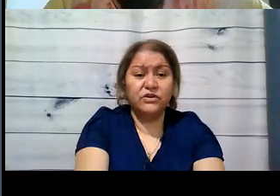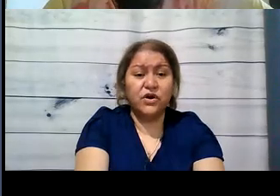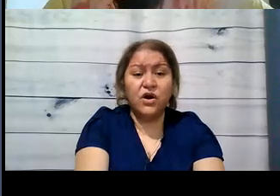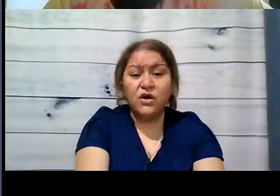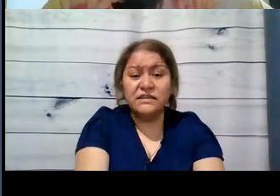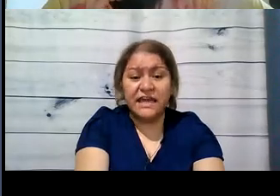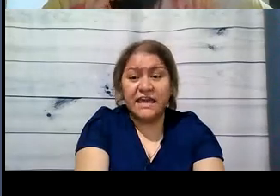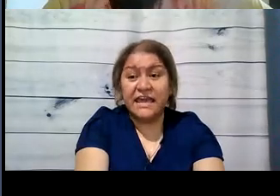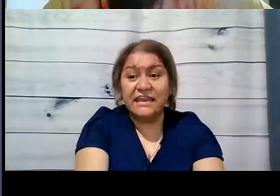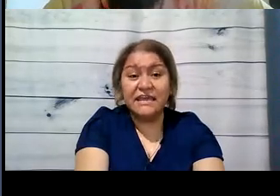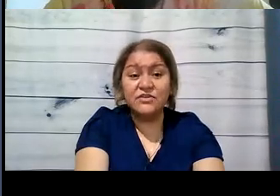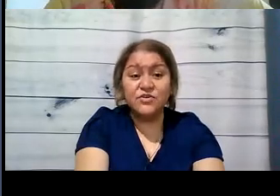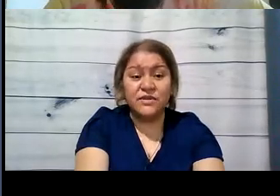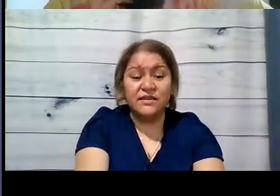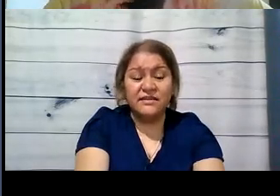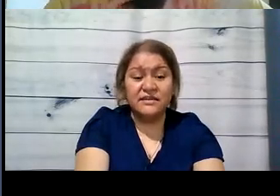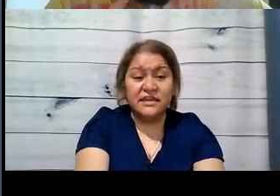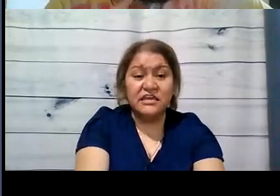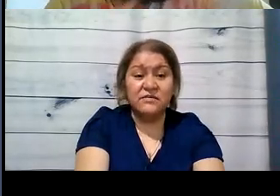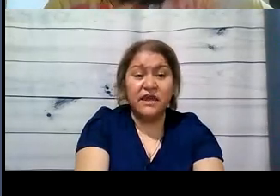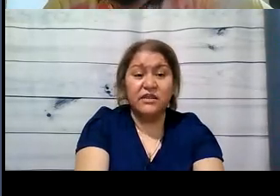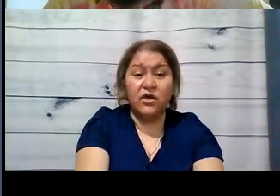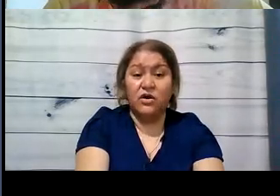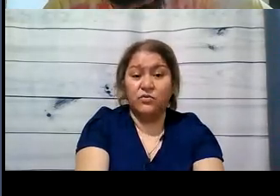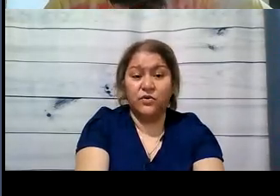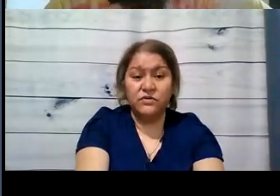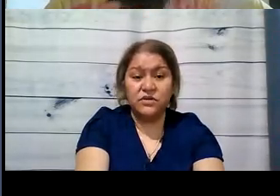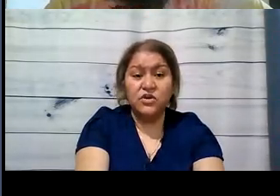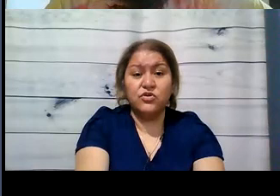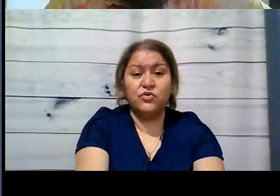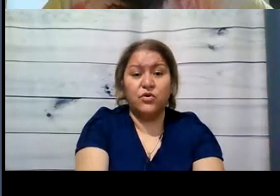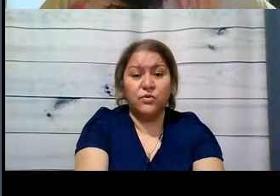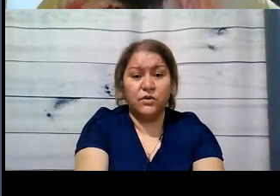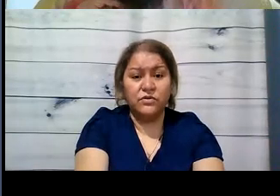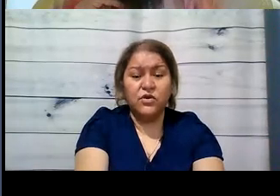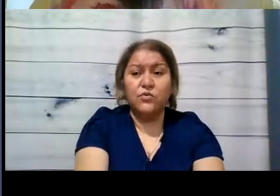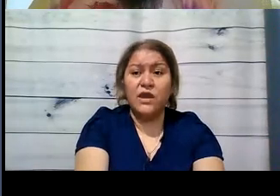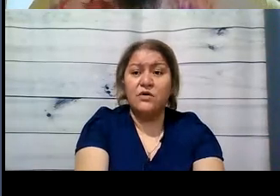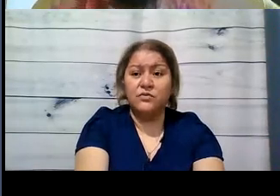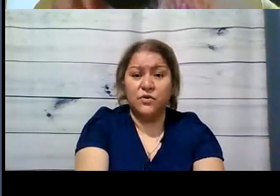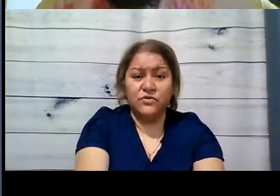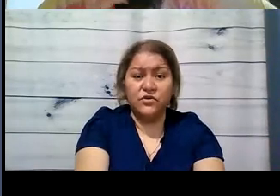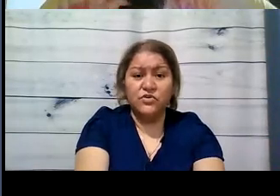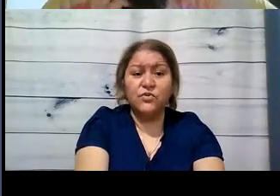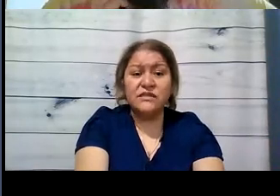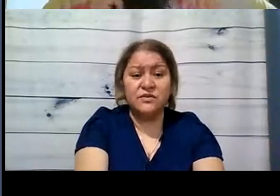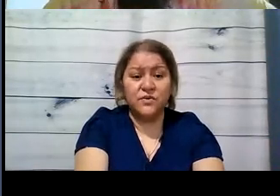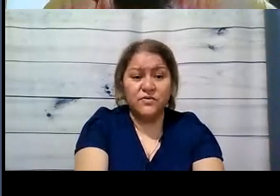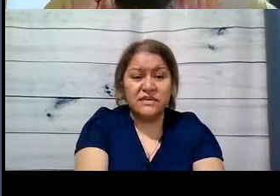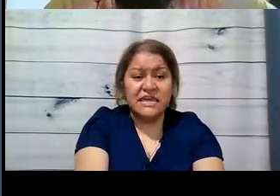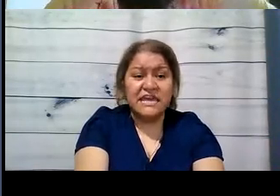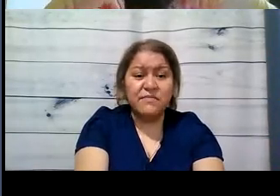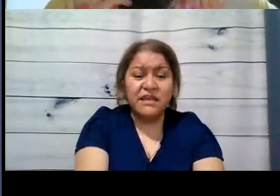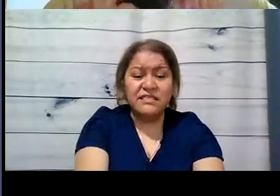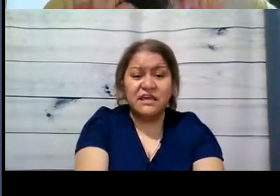Walter worked all day and into the night. He made long rolls, short rolls, round rolls, twisted